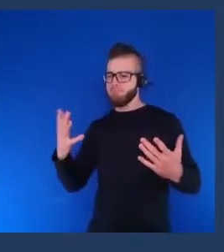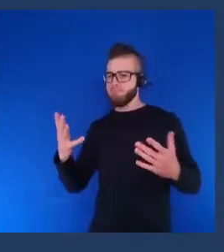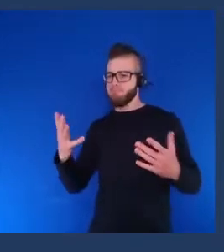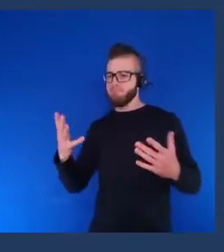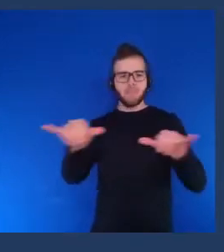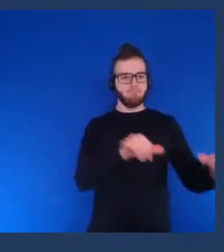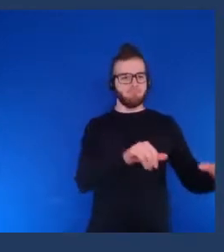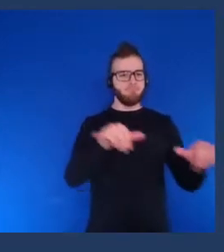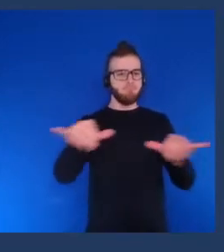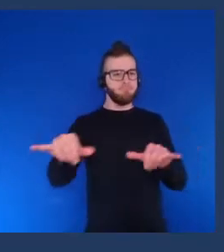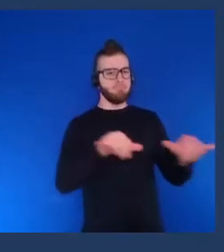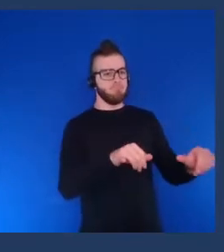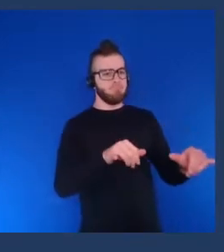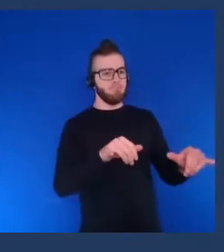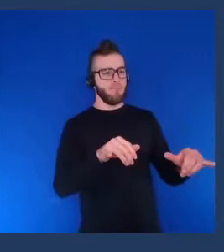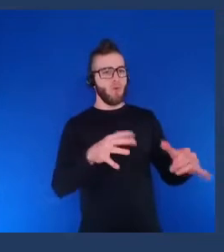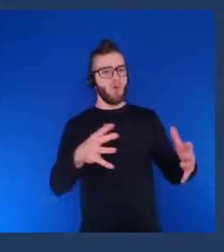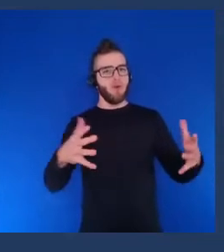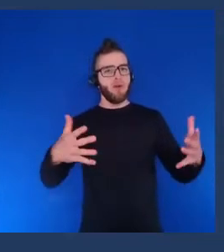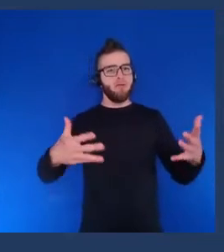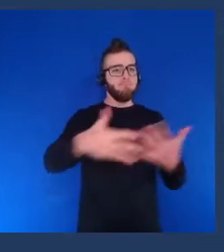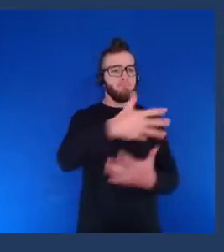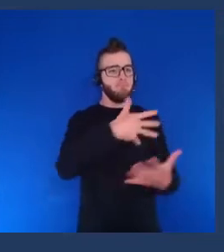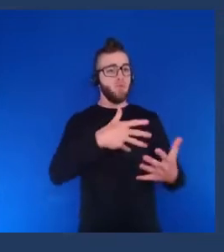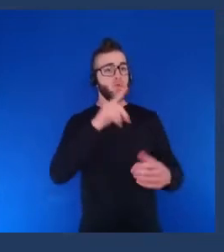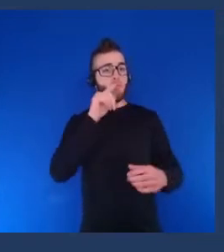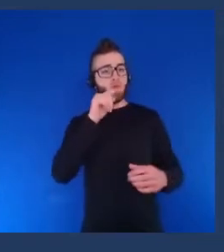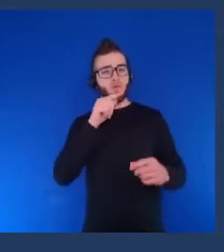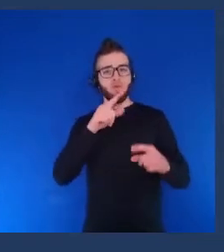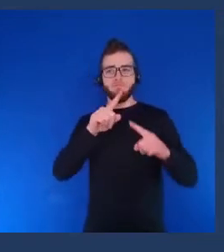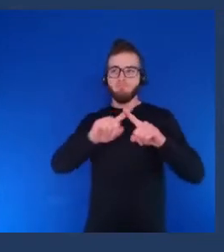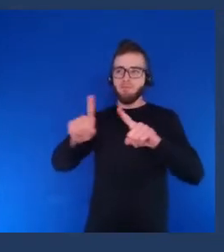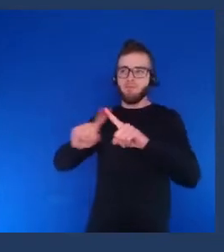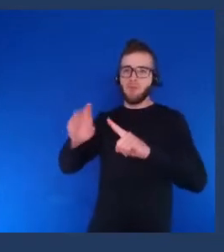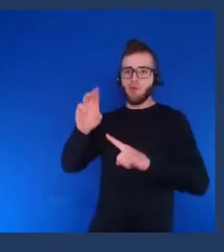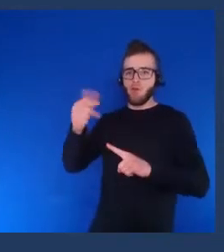various ERGs get together to talk about common themes and